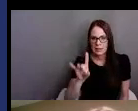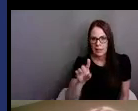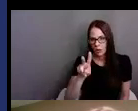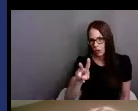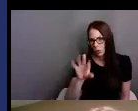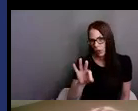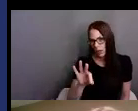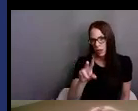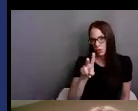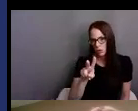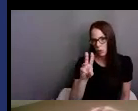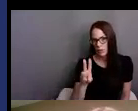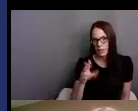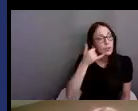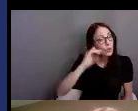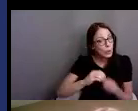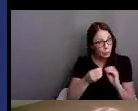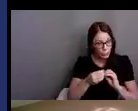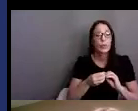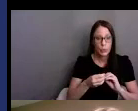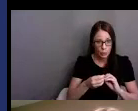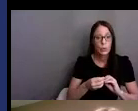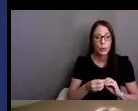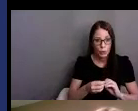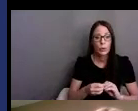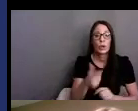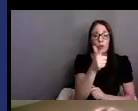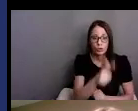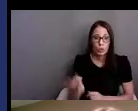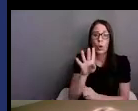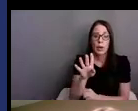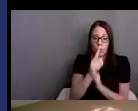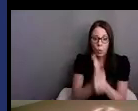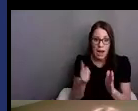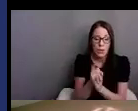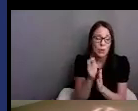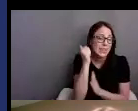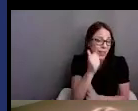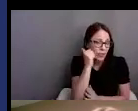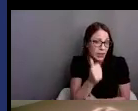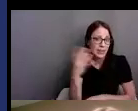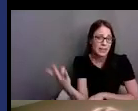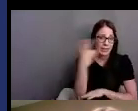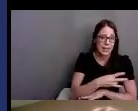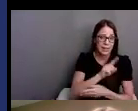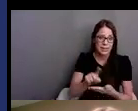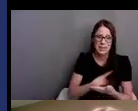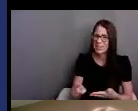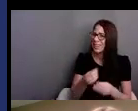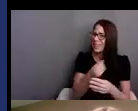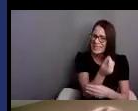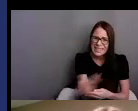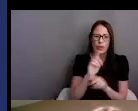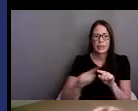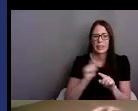1-877-268-2926 phone number available. That's 24 hours a day, 7 days a week in numerous languages, and folks